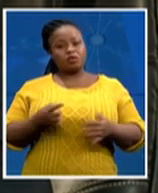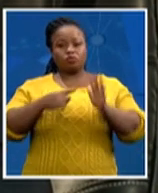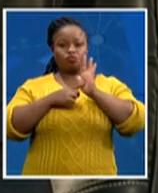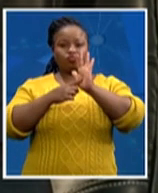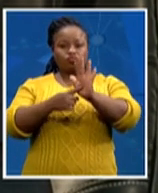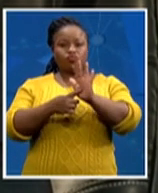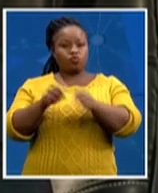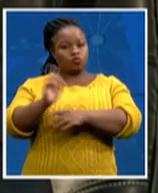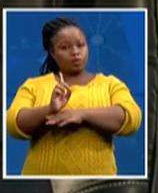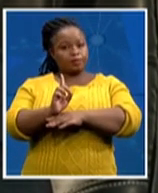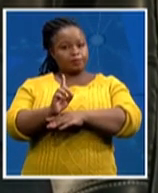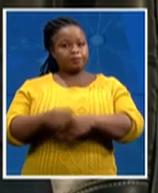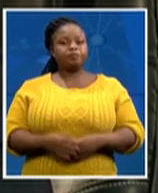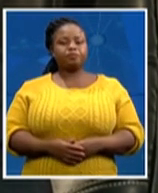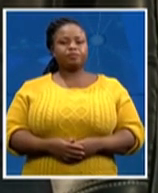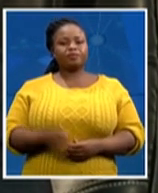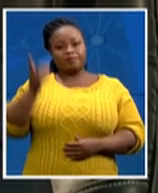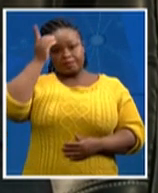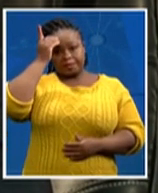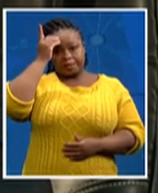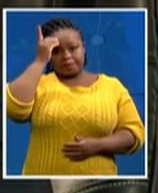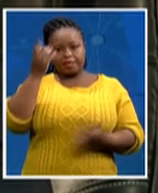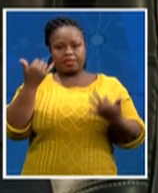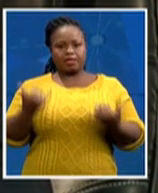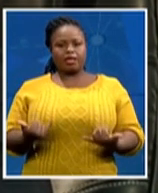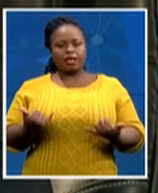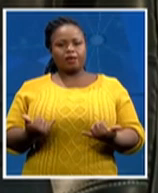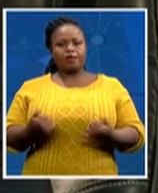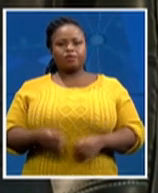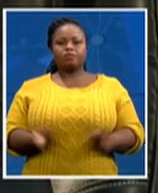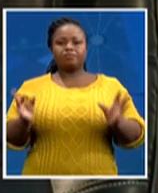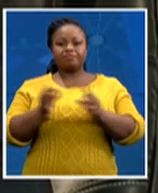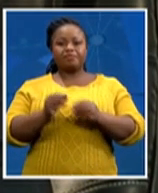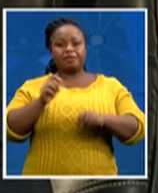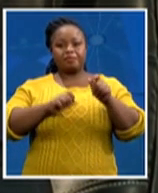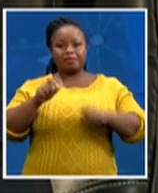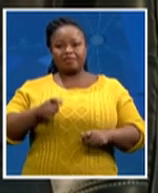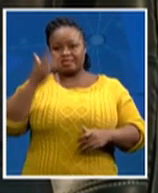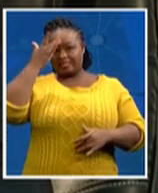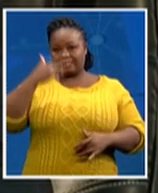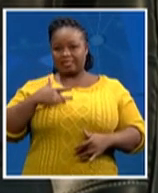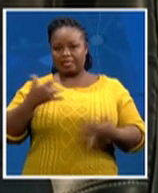right now, the total number of cases stands at